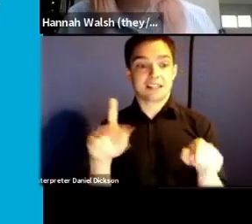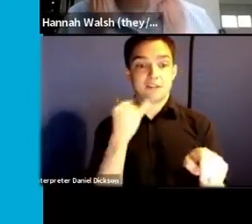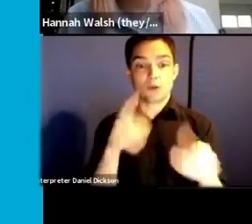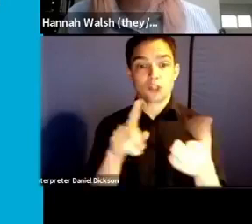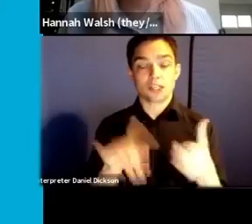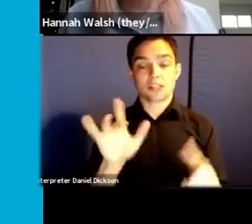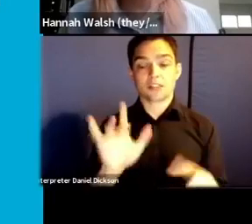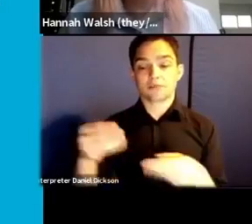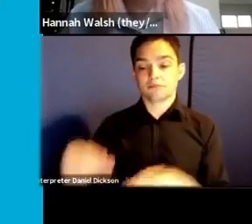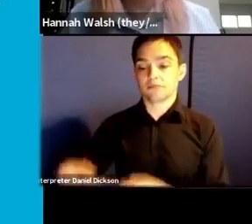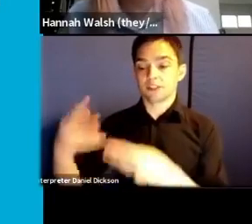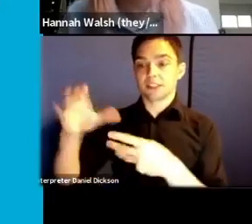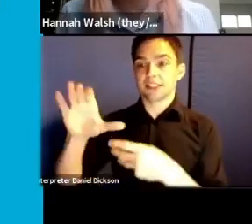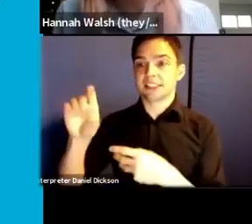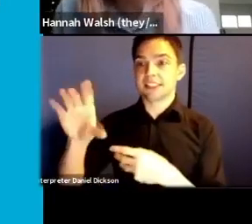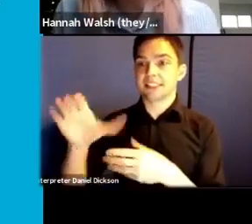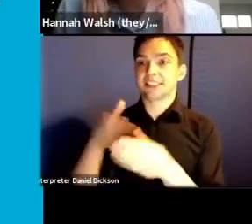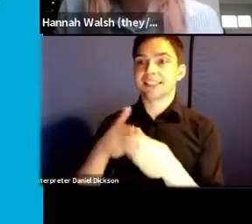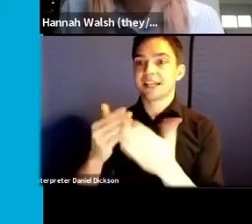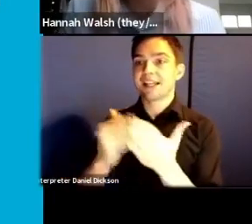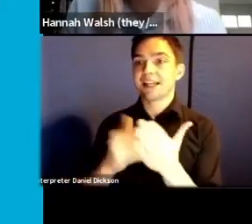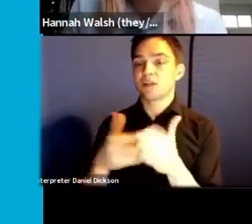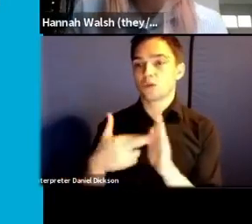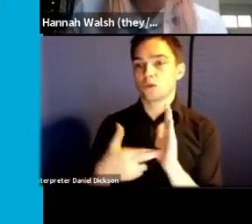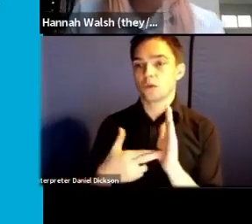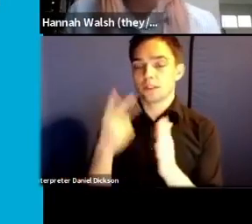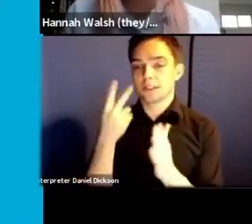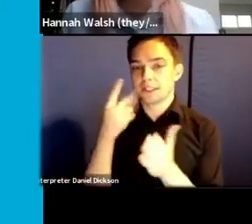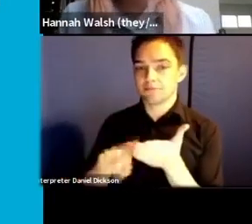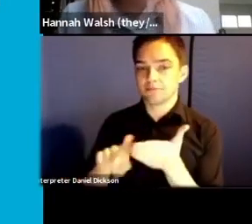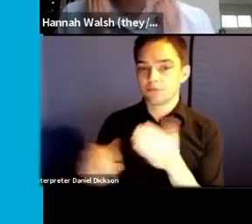those CDC guidelines and get more information for yourself from there.